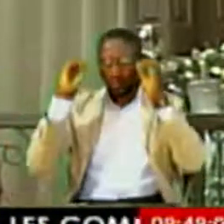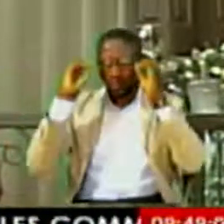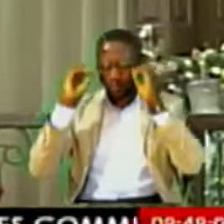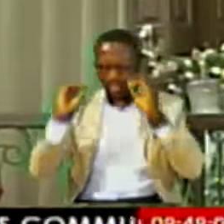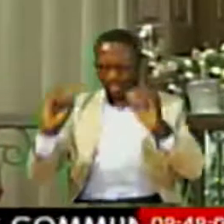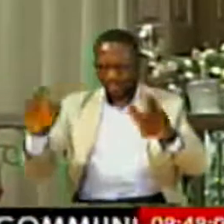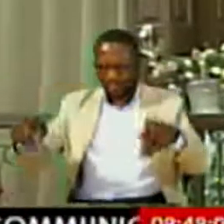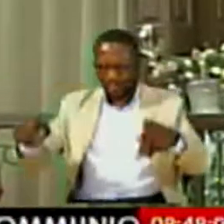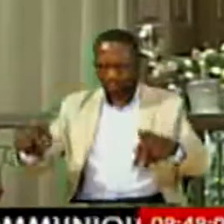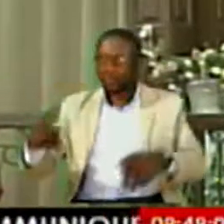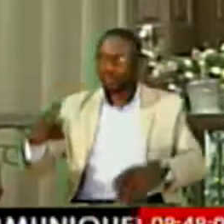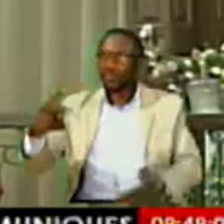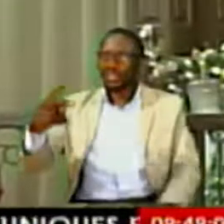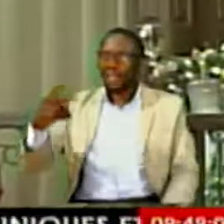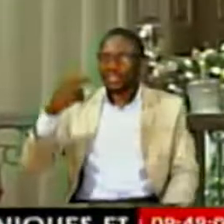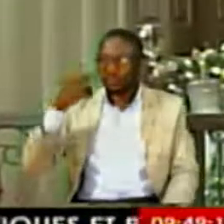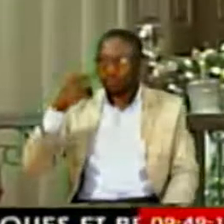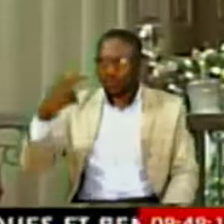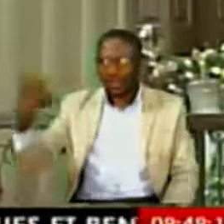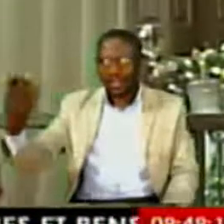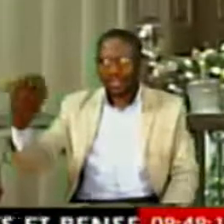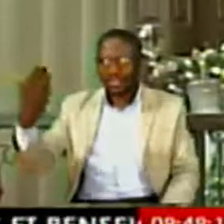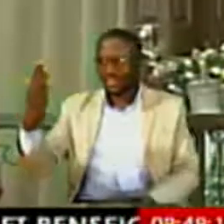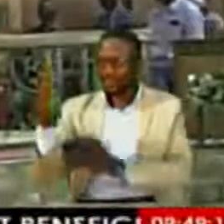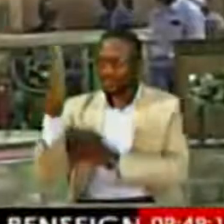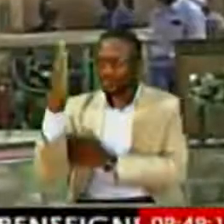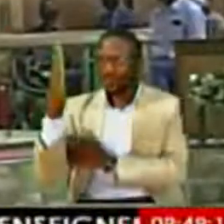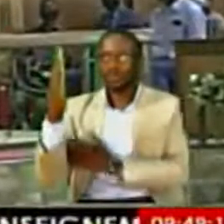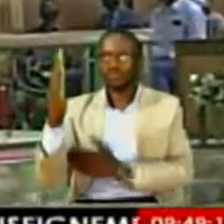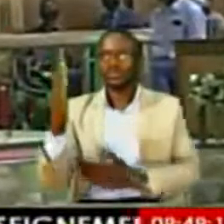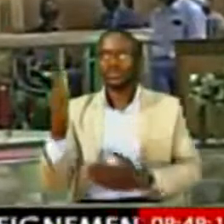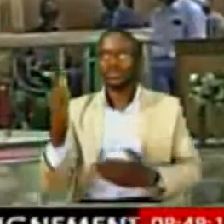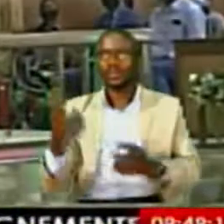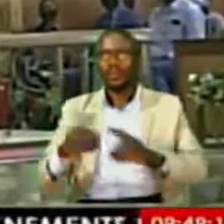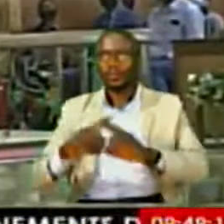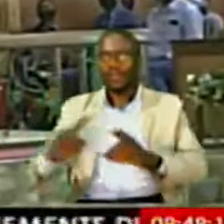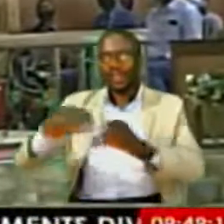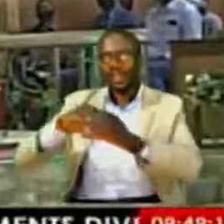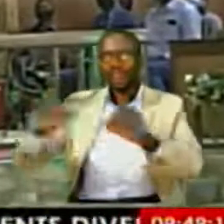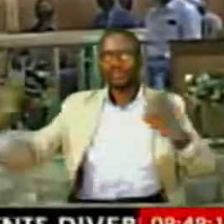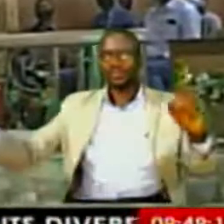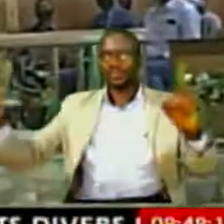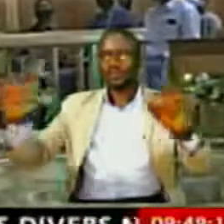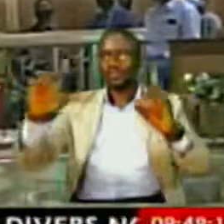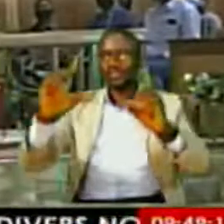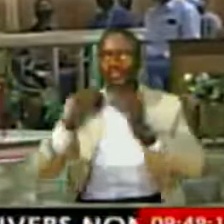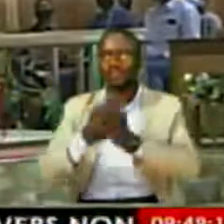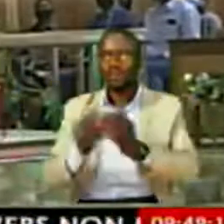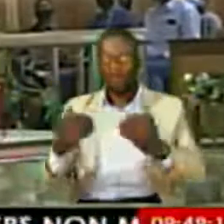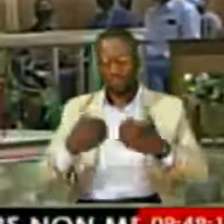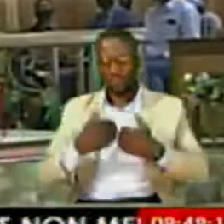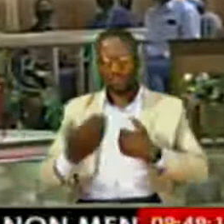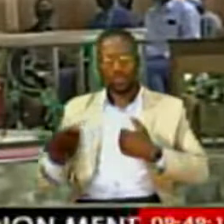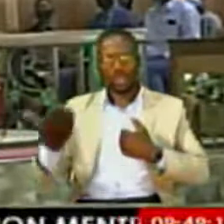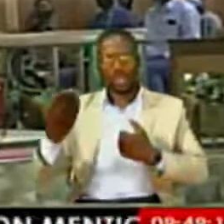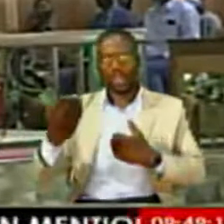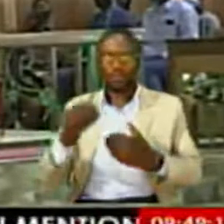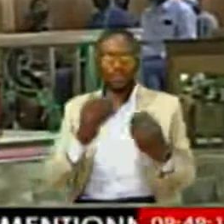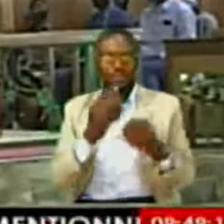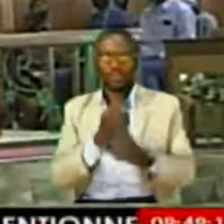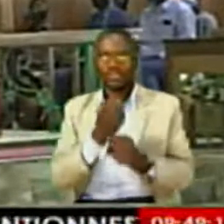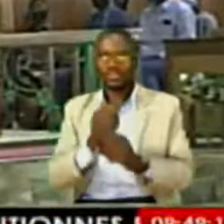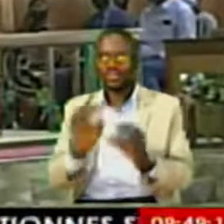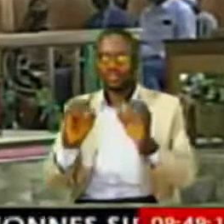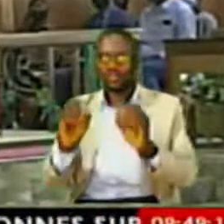Dieu. Nobody has ever seen God. Mais en lui. But in him. Il y avait beaucoup d'attributs. There were